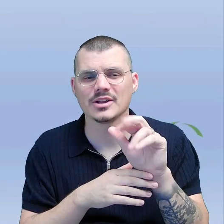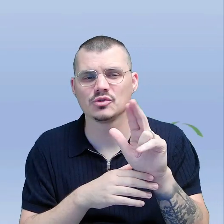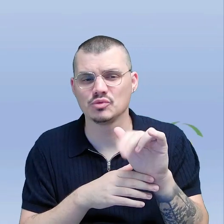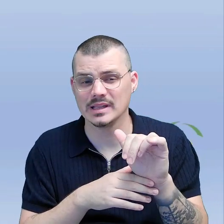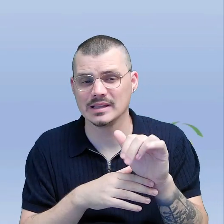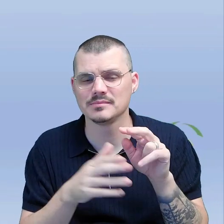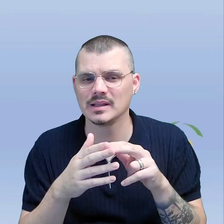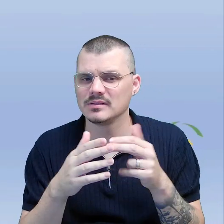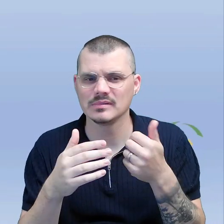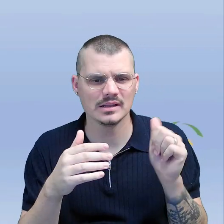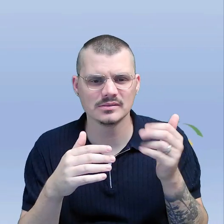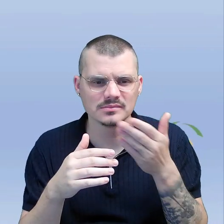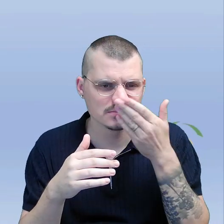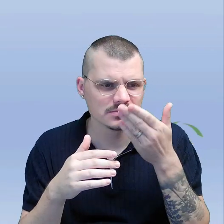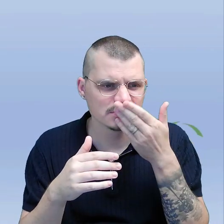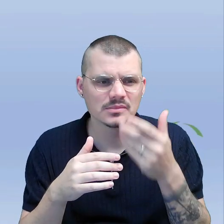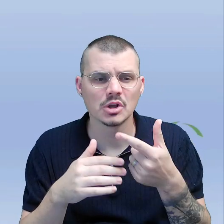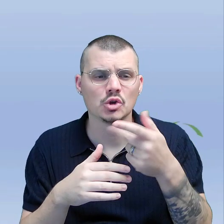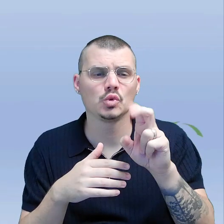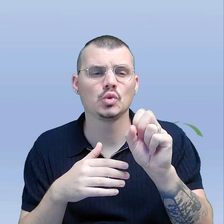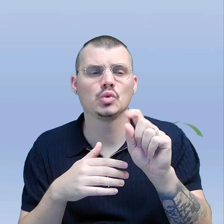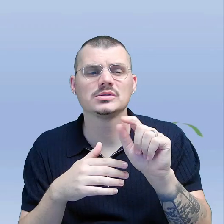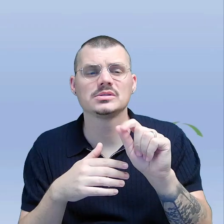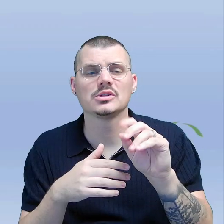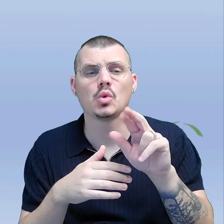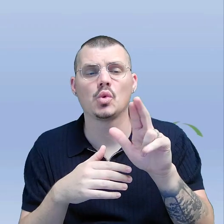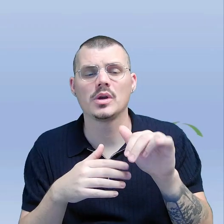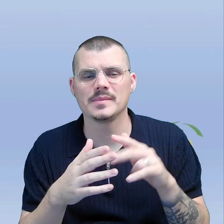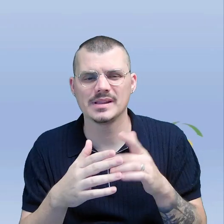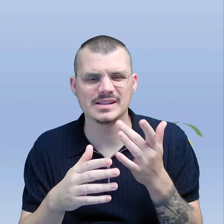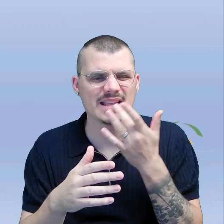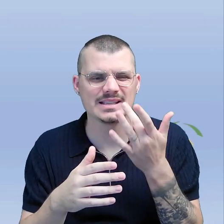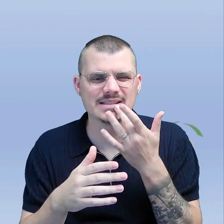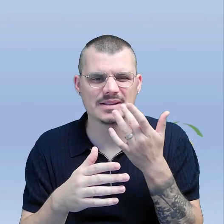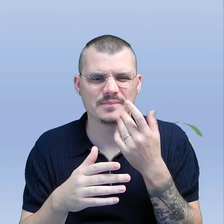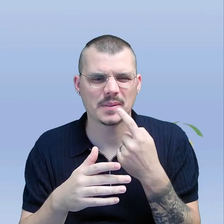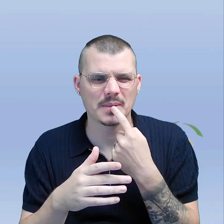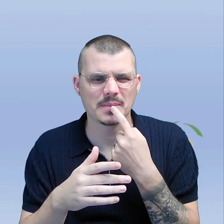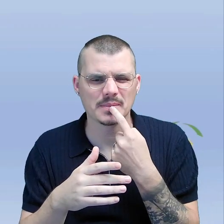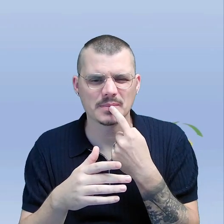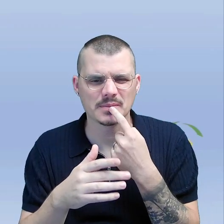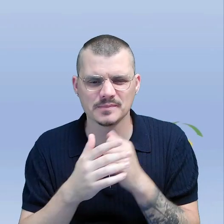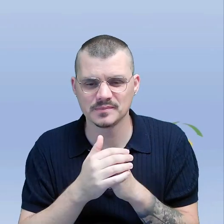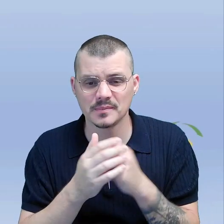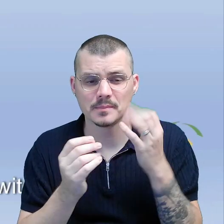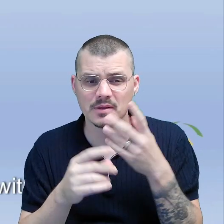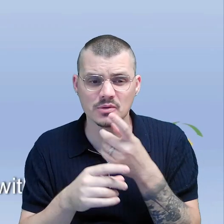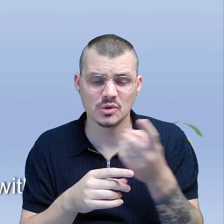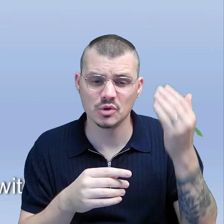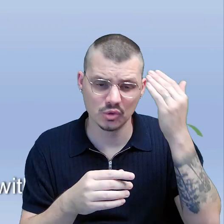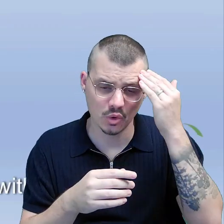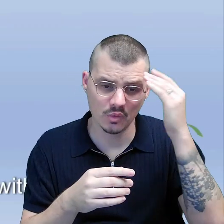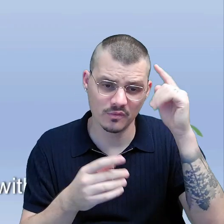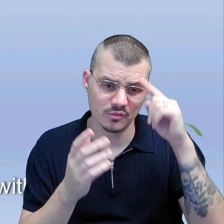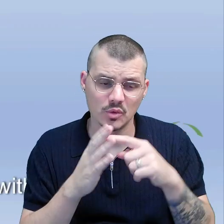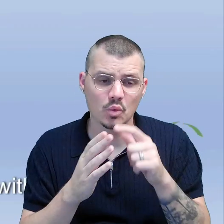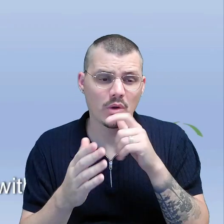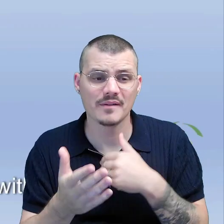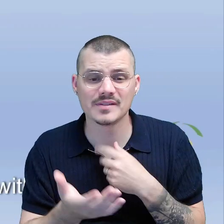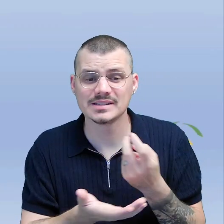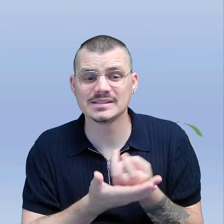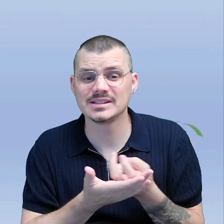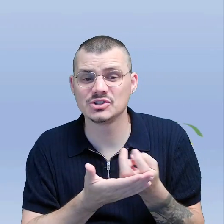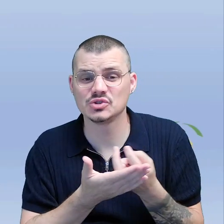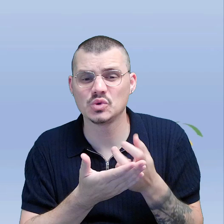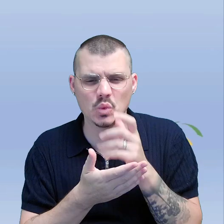hallucinations, so odors. Gustatory hallucinations, tastes in the mouth. Many of you know people, for example,